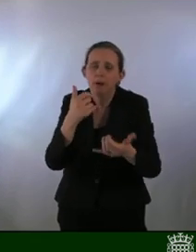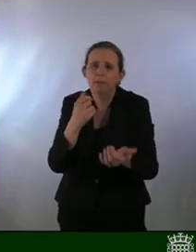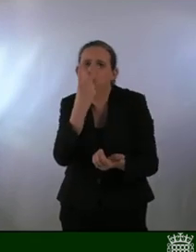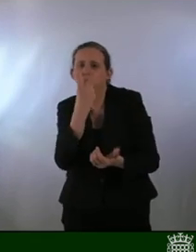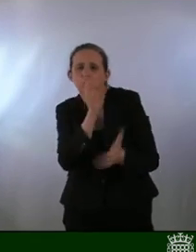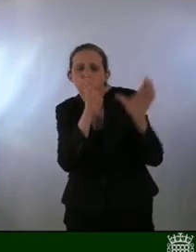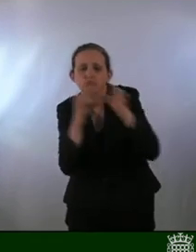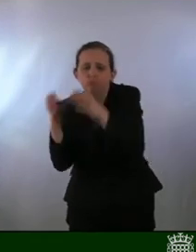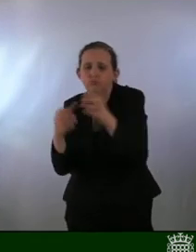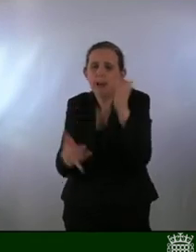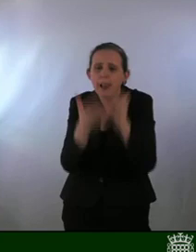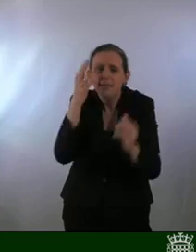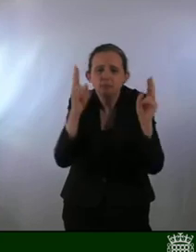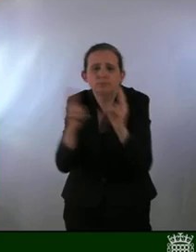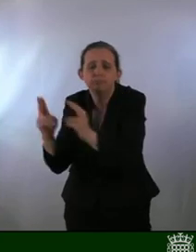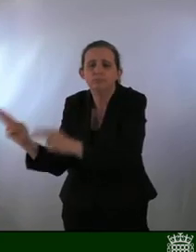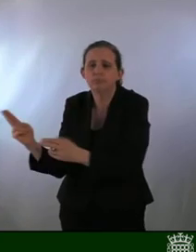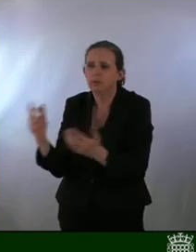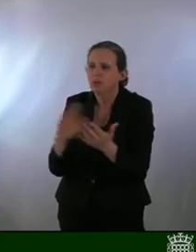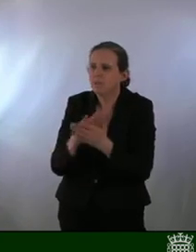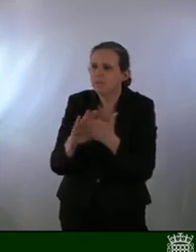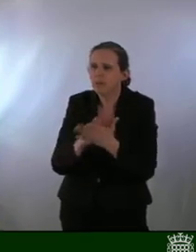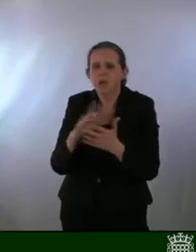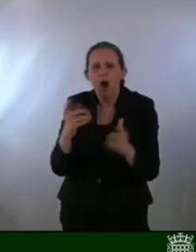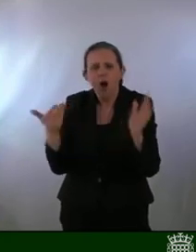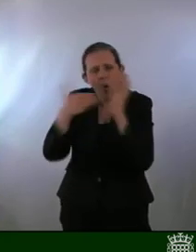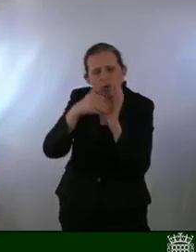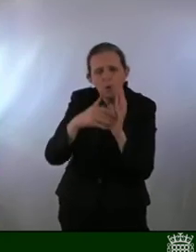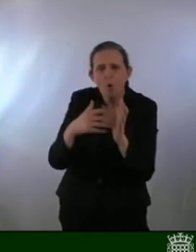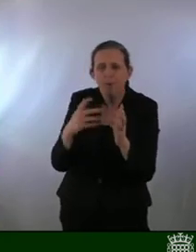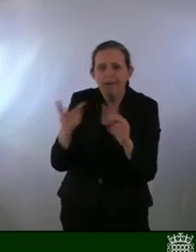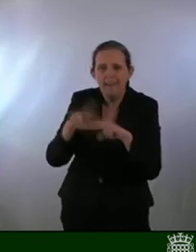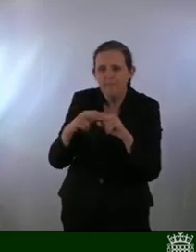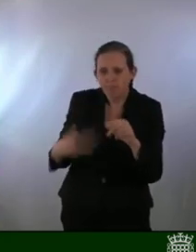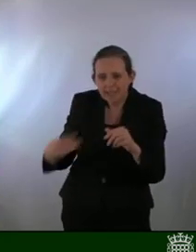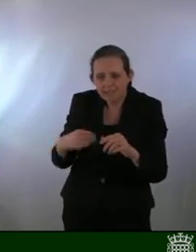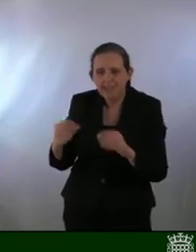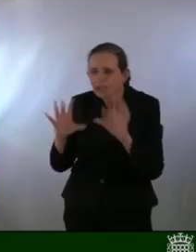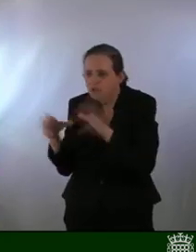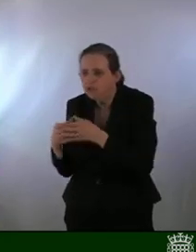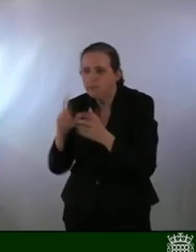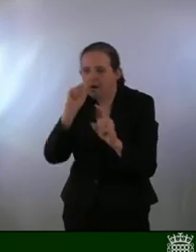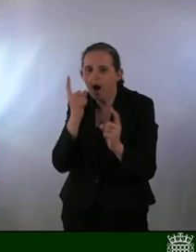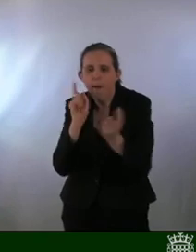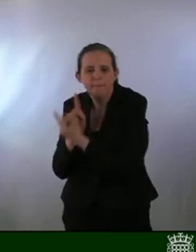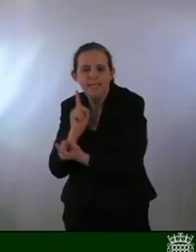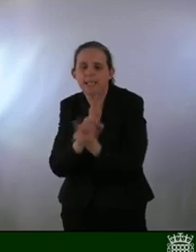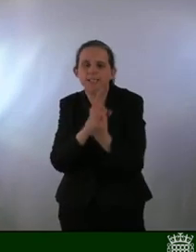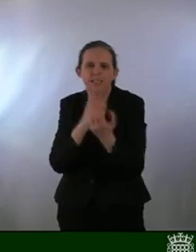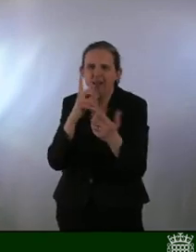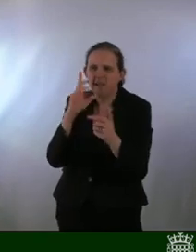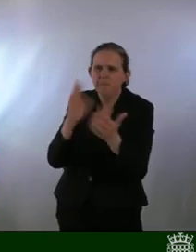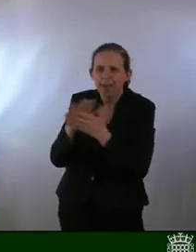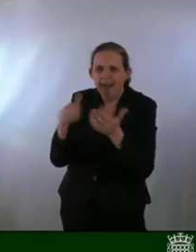National Breastfeeding Helpline, which runs from 9:30 to 9:30 every day? I'll look into the second point. On the first point, that